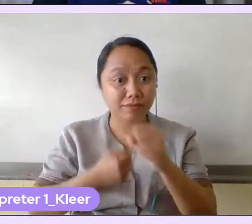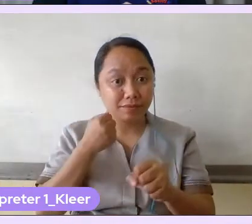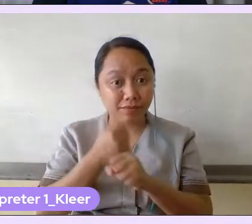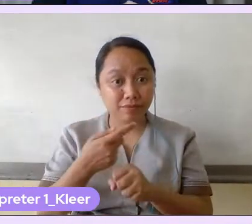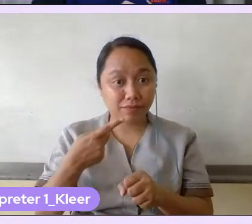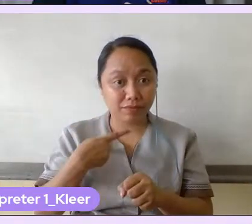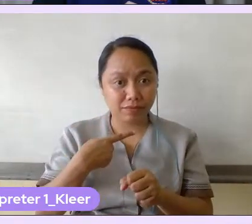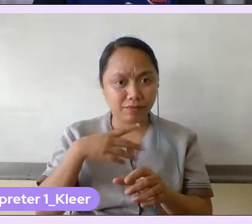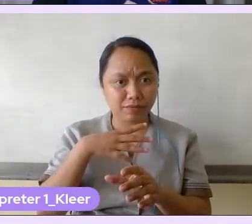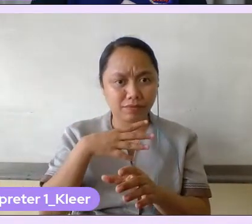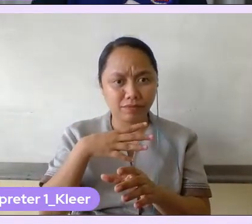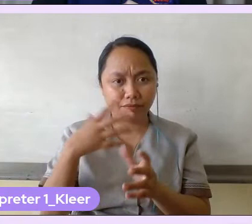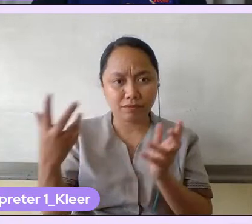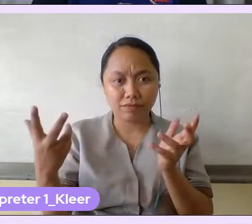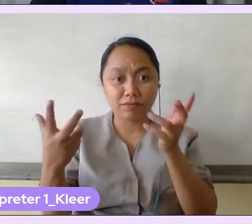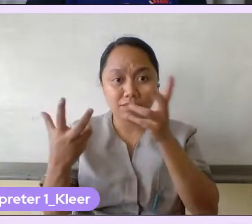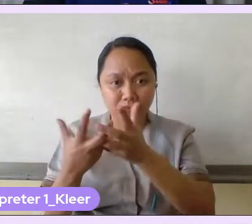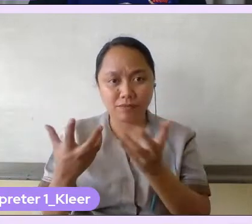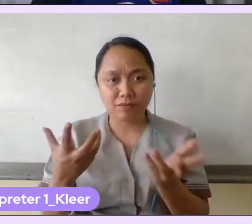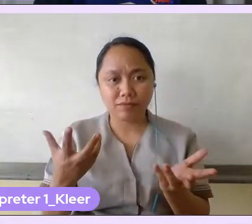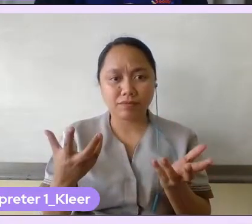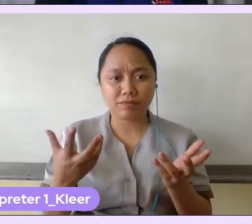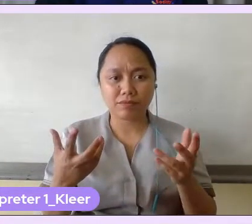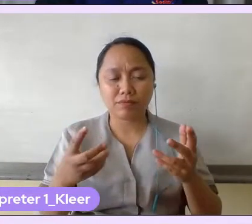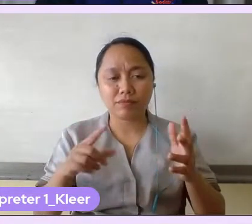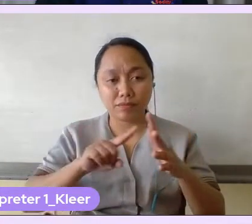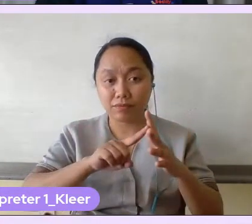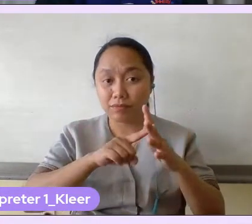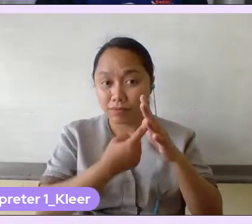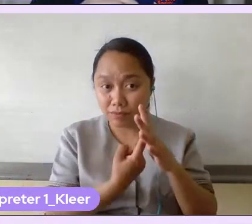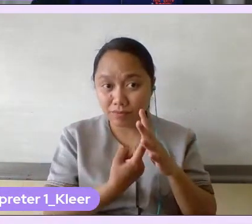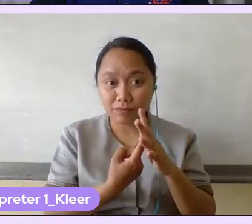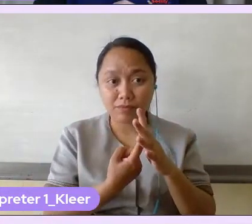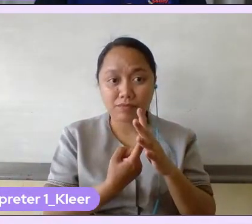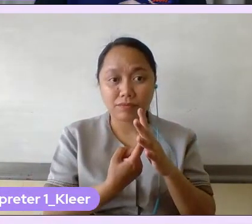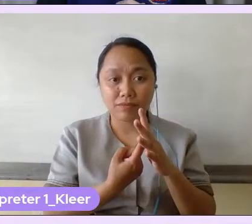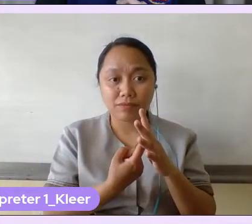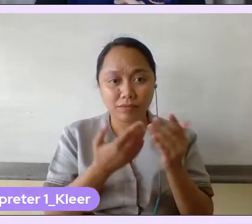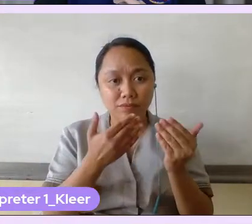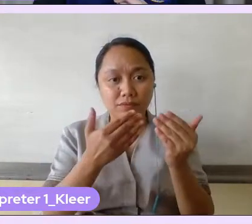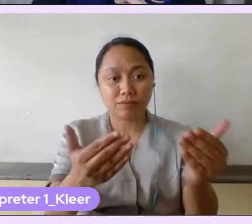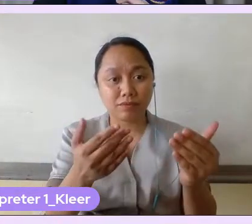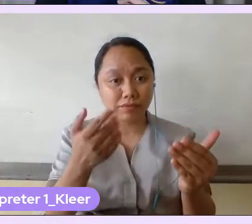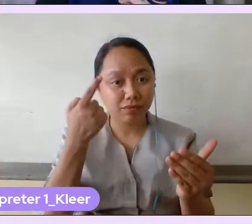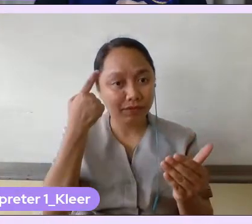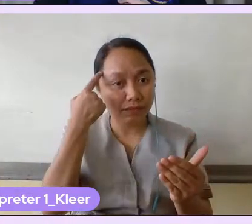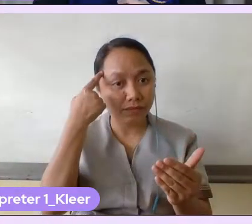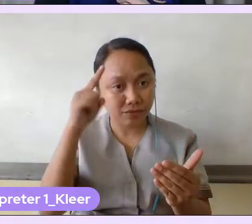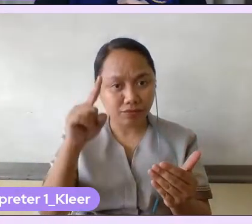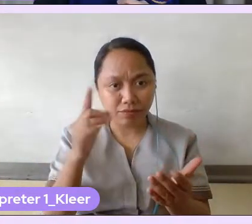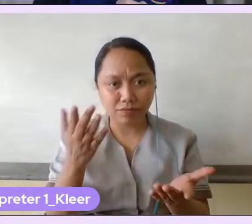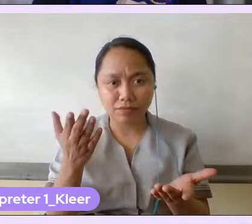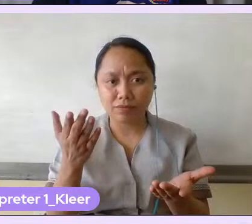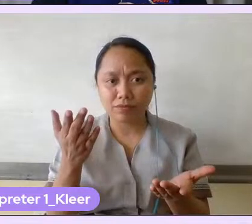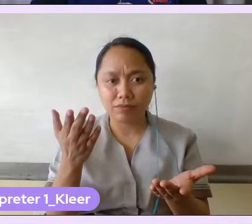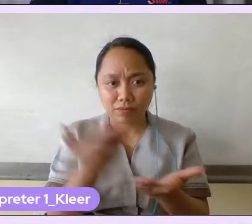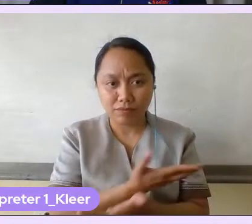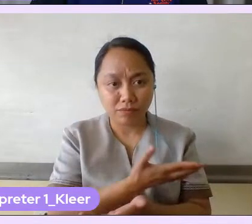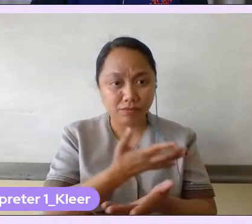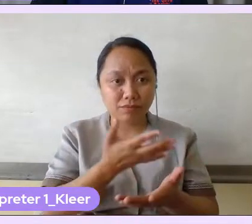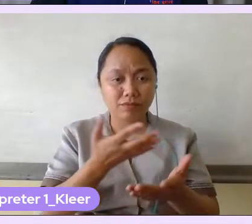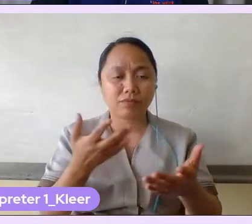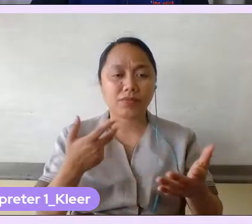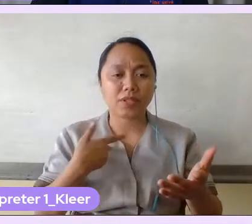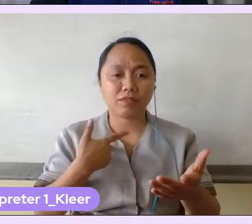in Baler next month. This is the start of looping the whole country through the national broadband. We are also aggressively promoting and